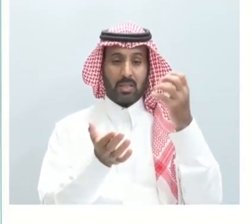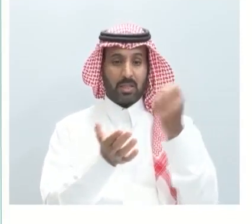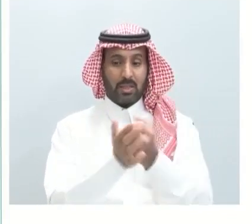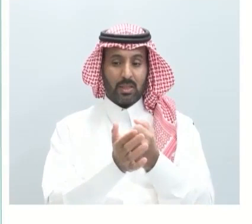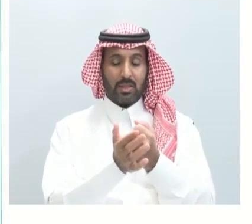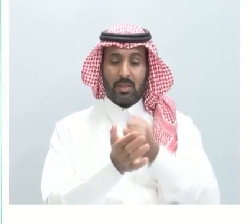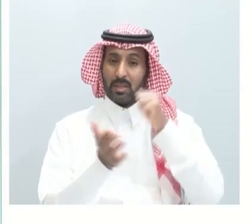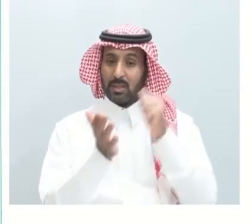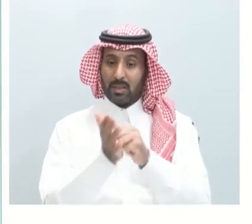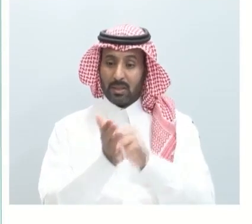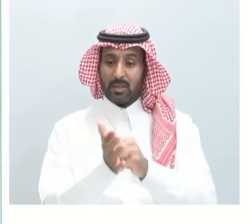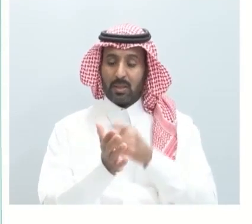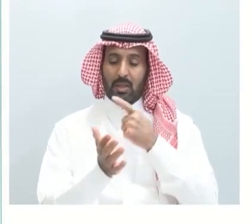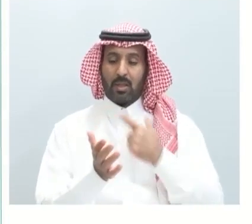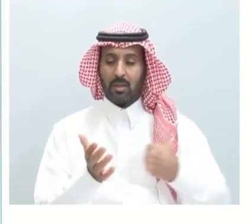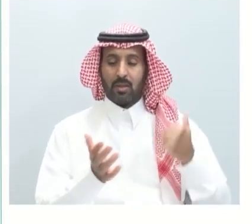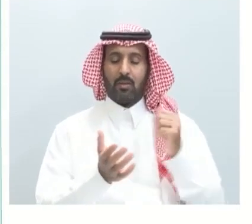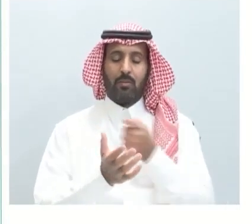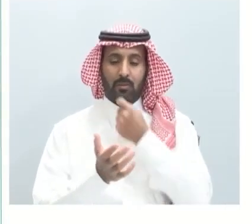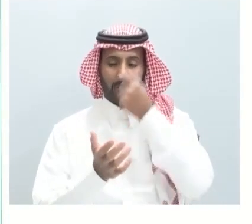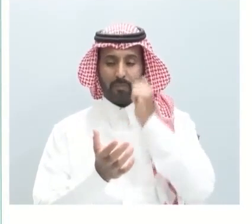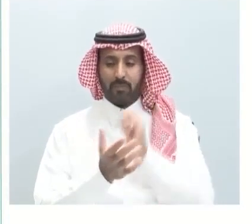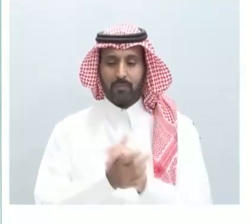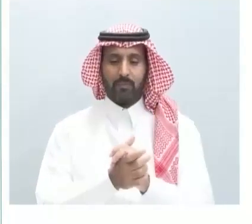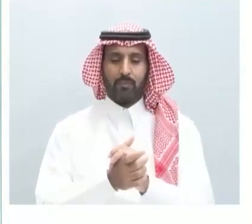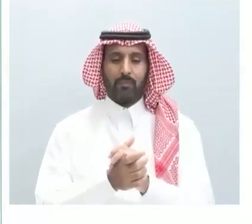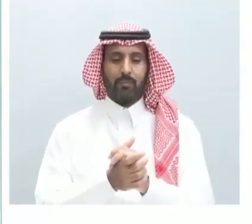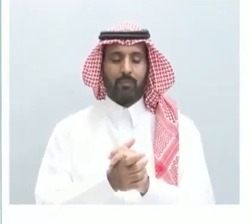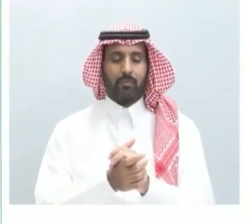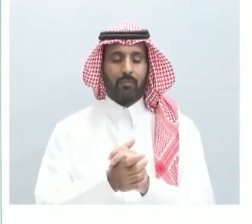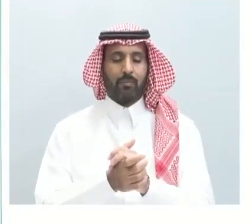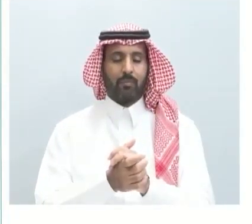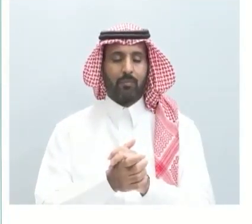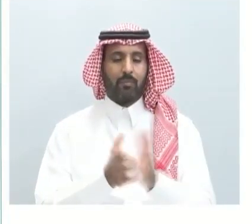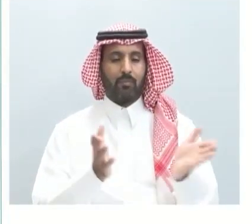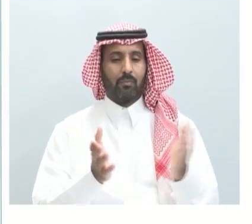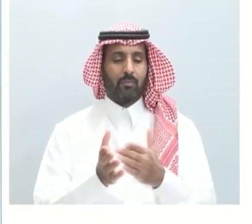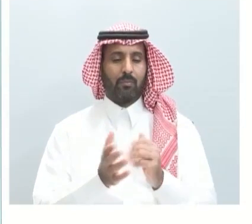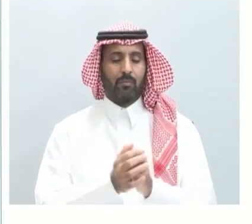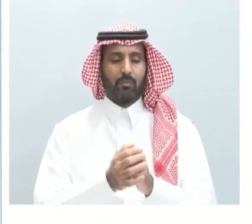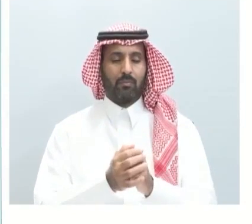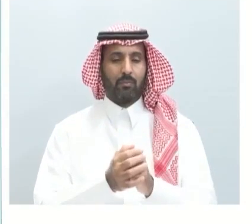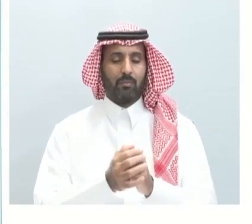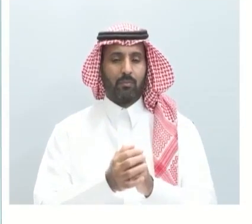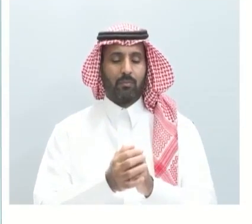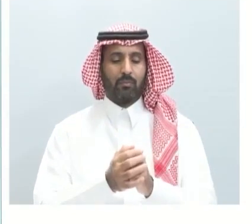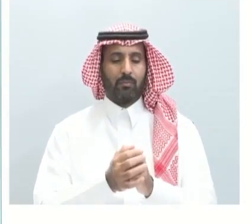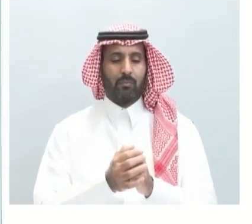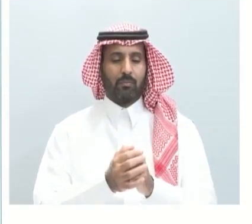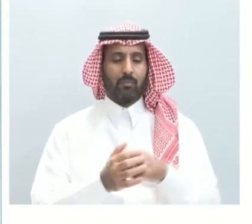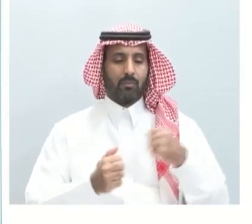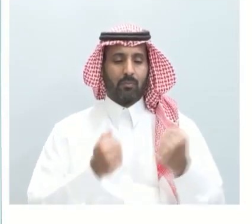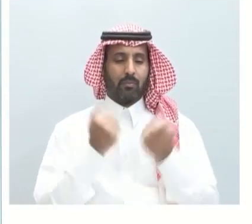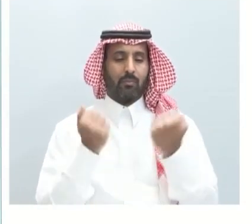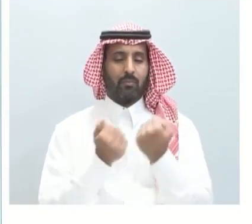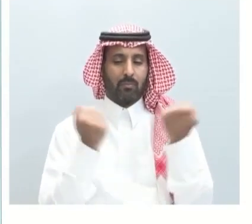material. House, this is the noun that we are describing. So let's jump back to the exercise. The first one is